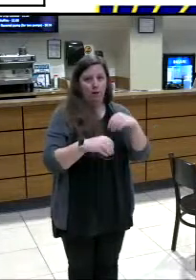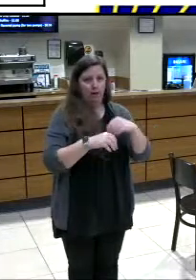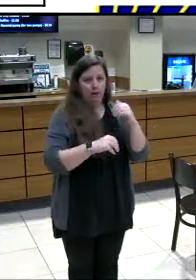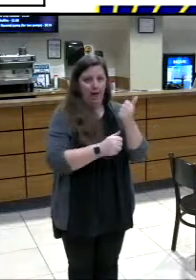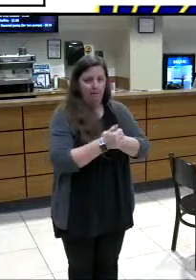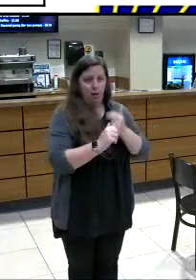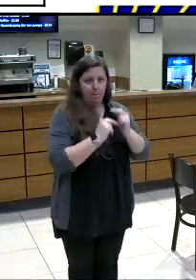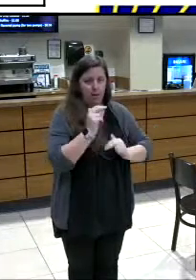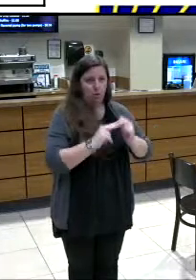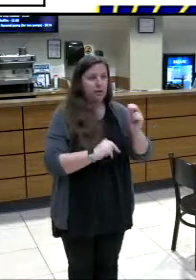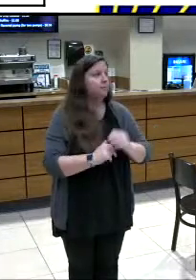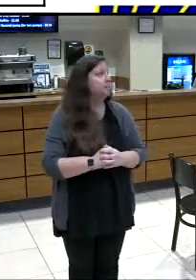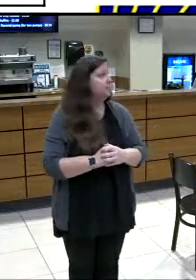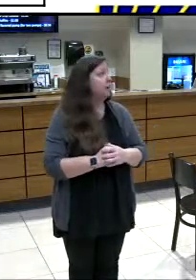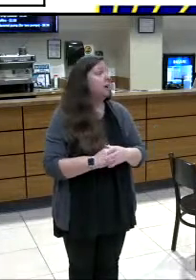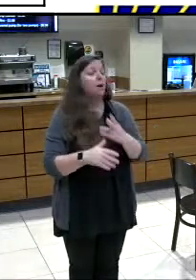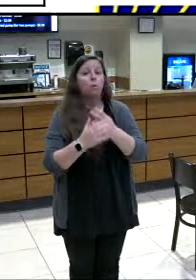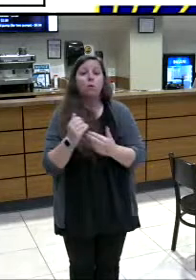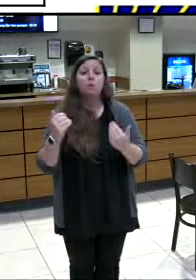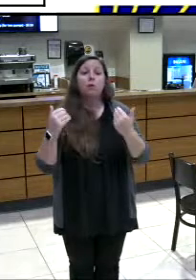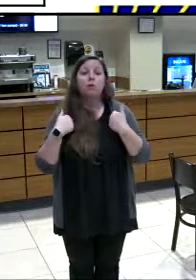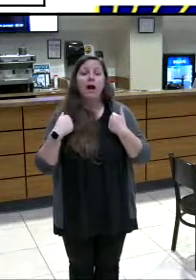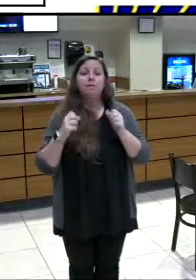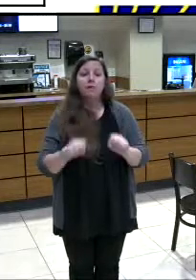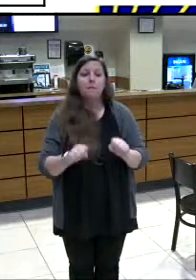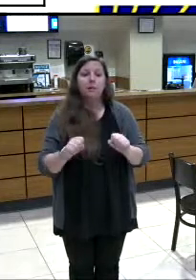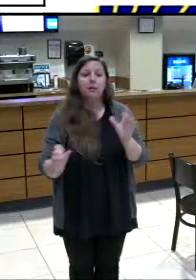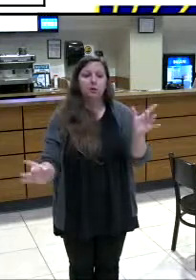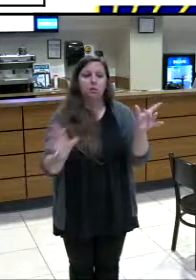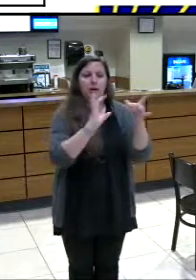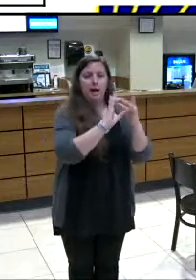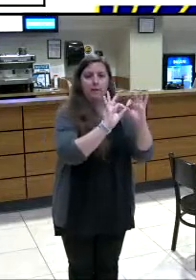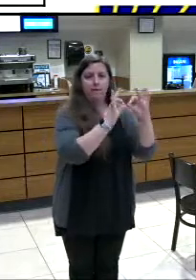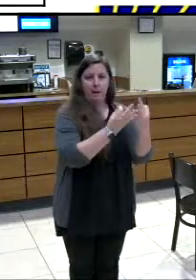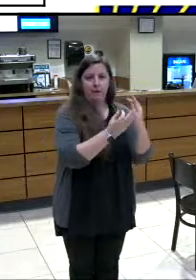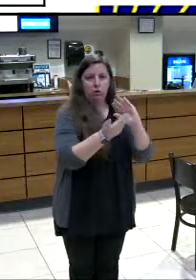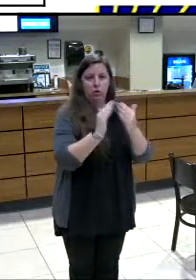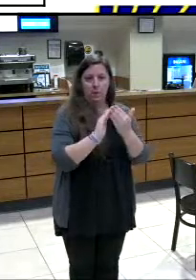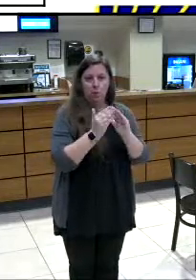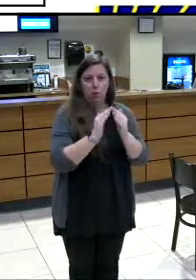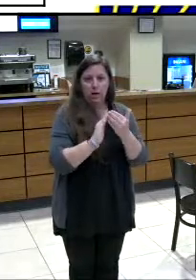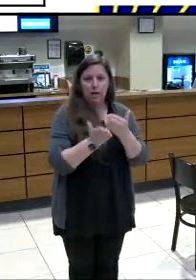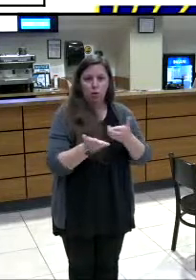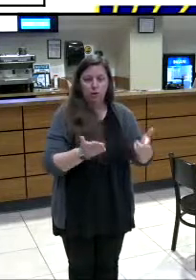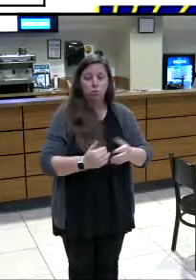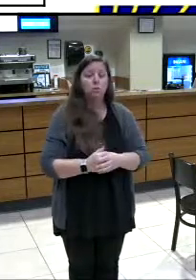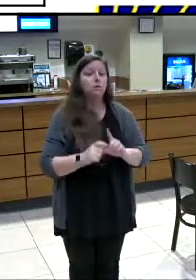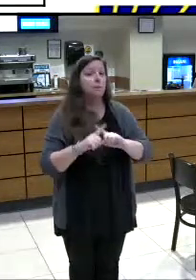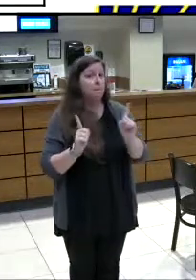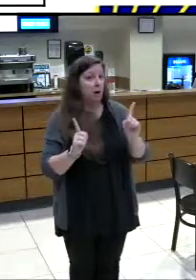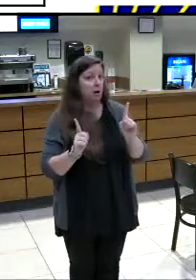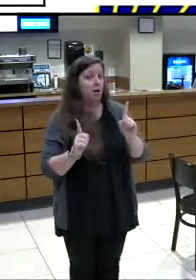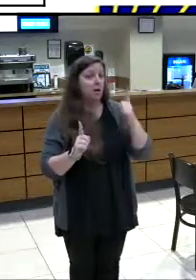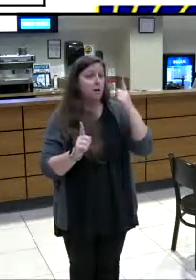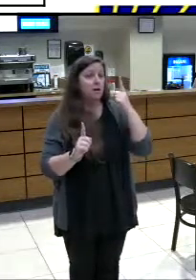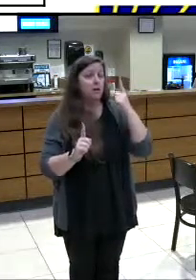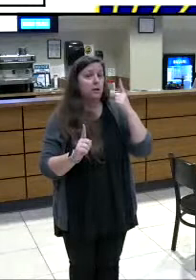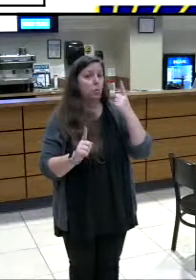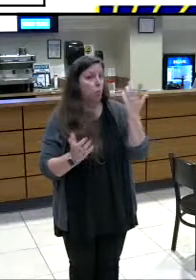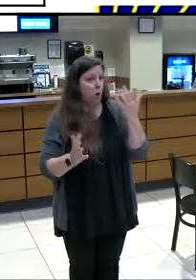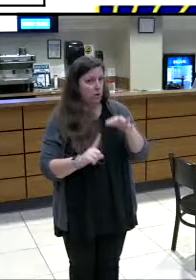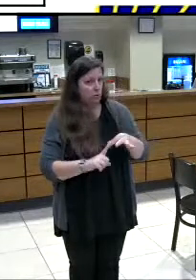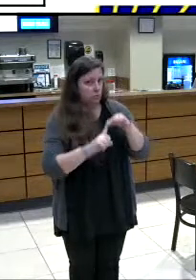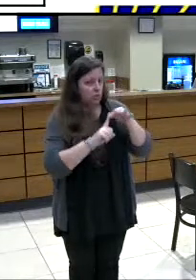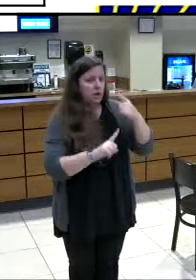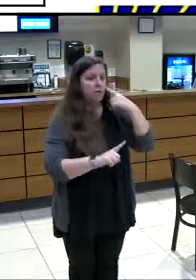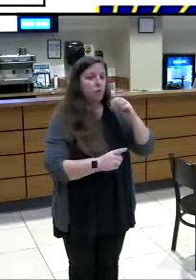to connect families to community resources, but something that may be unique is that school social workers